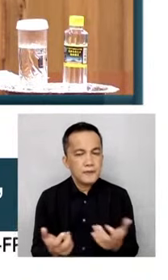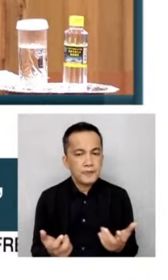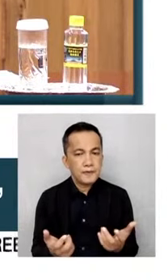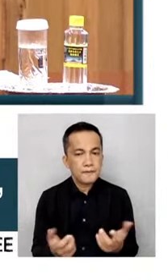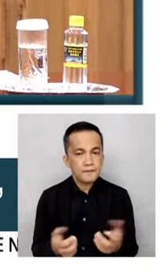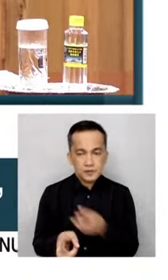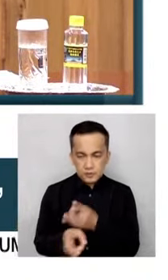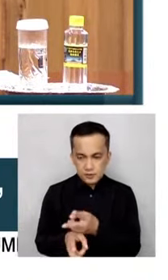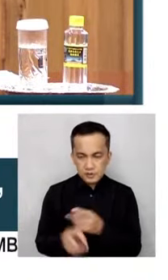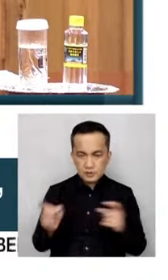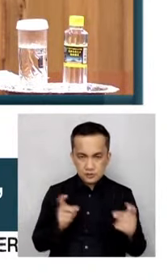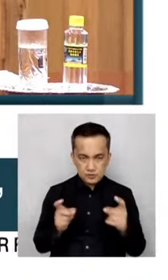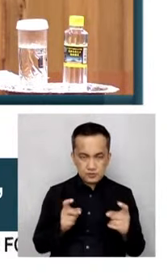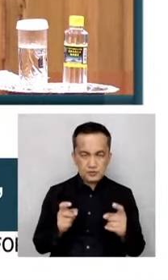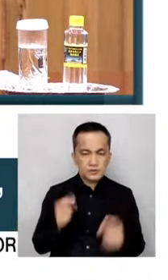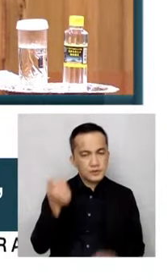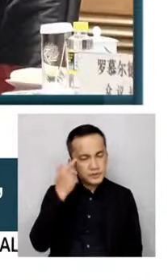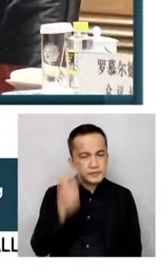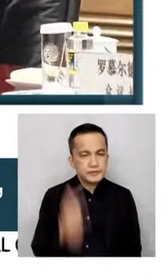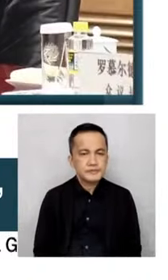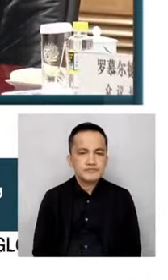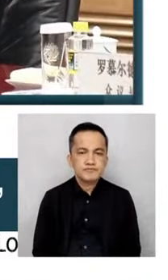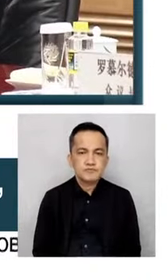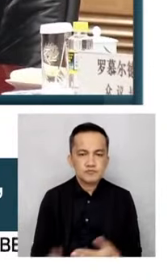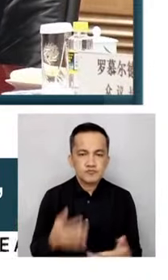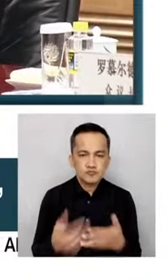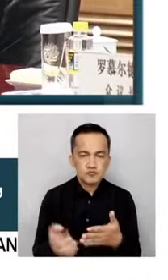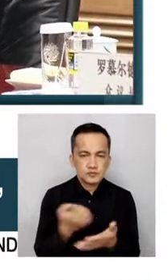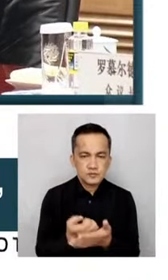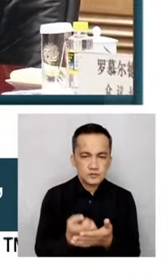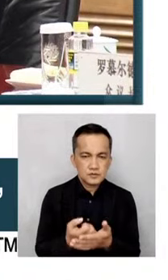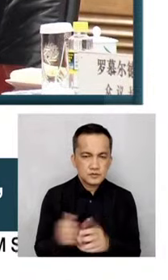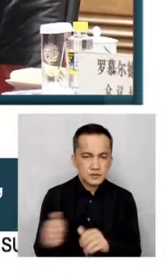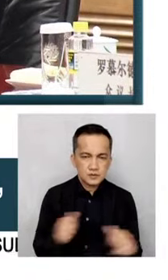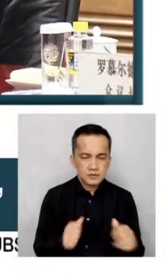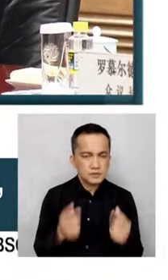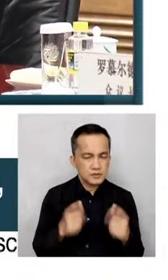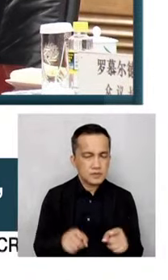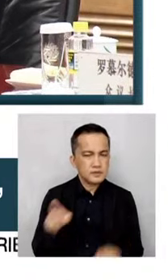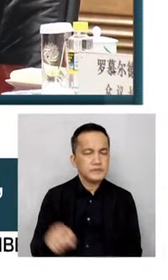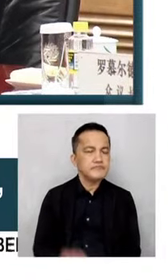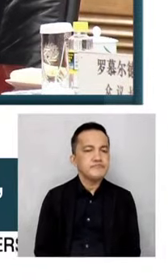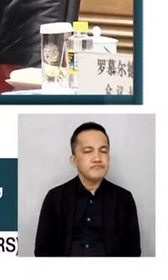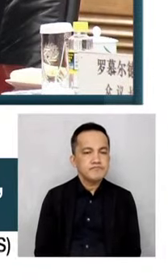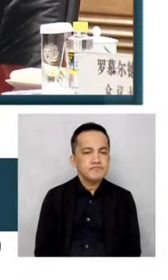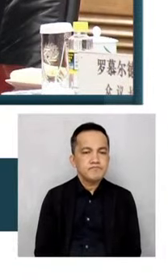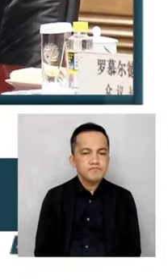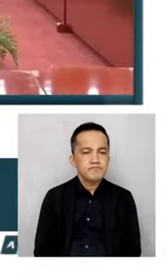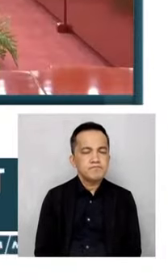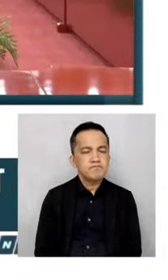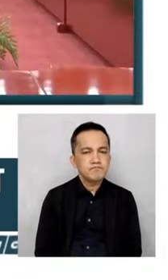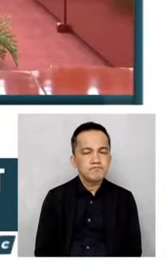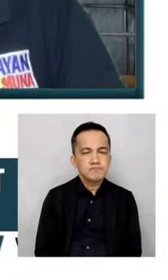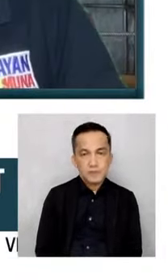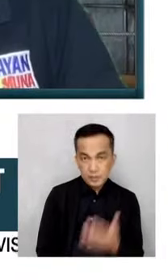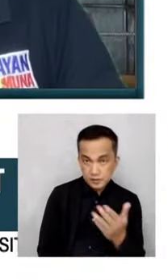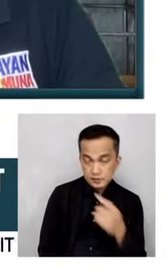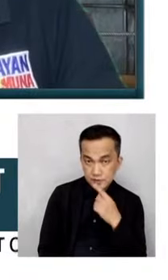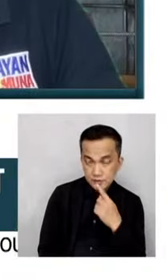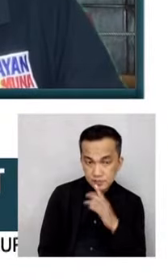supervision and control of the state, whatever economic activity that will happen there. And as you say that, there is currently